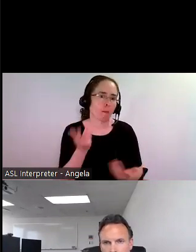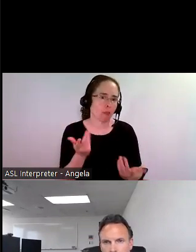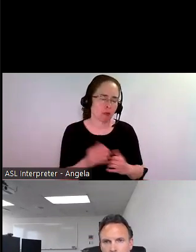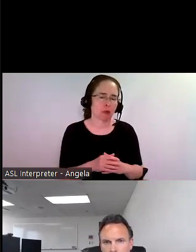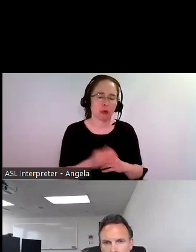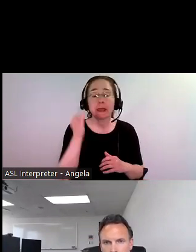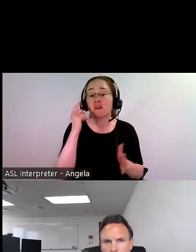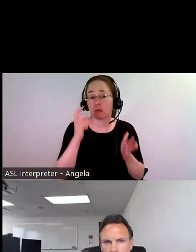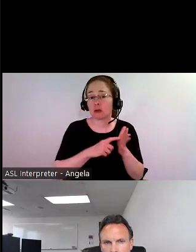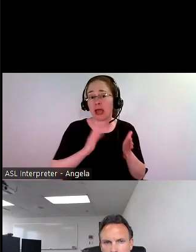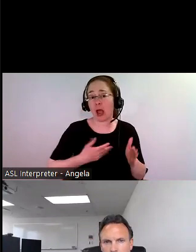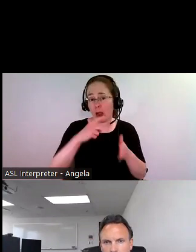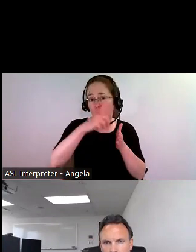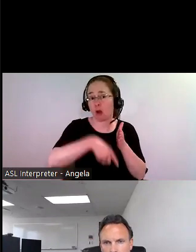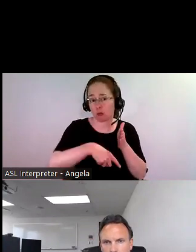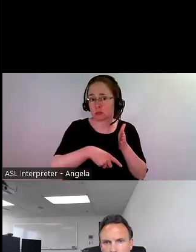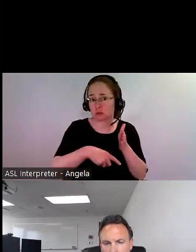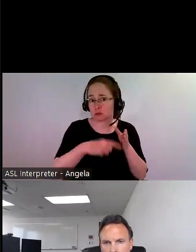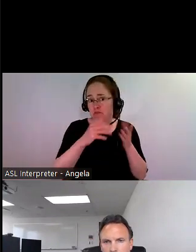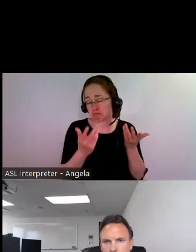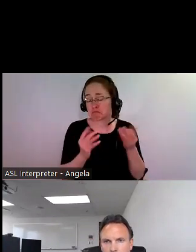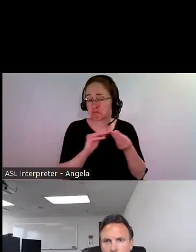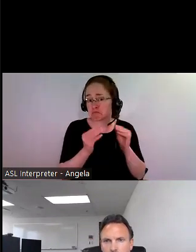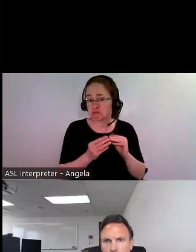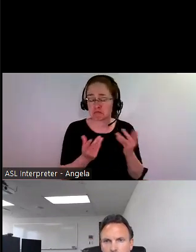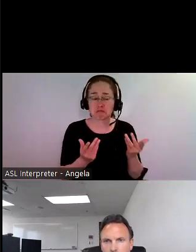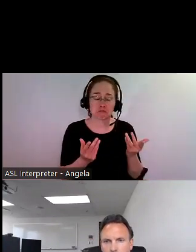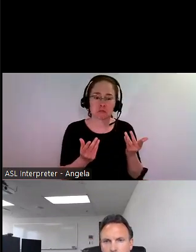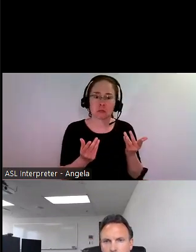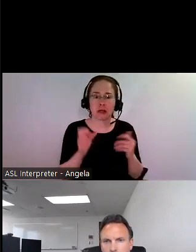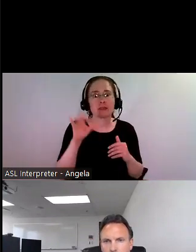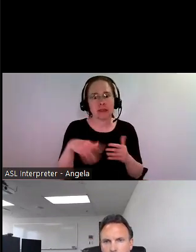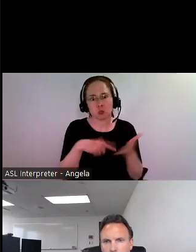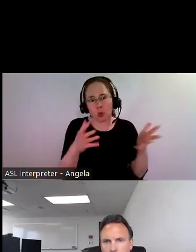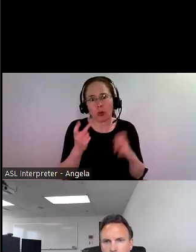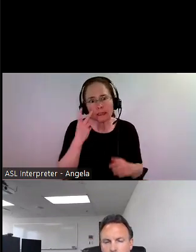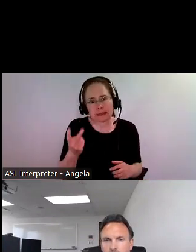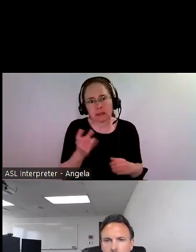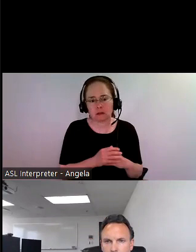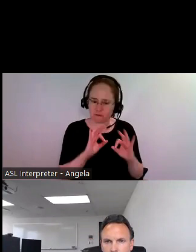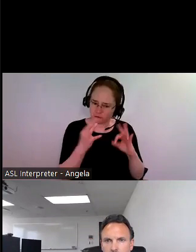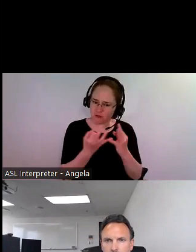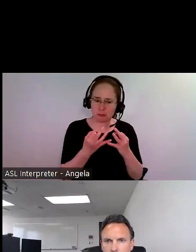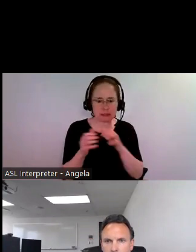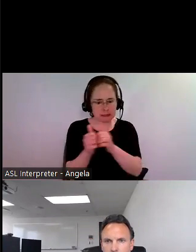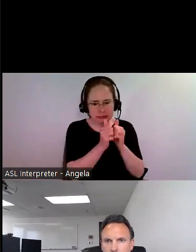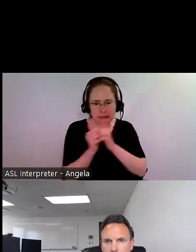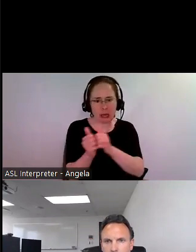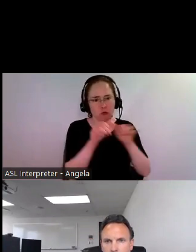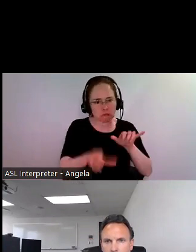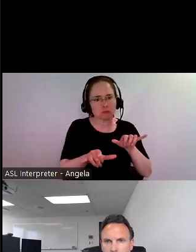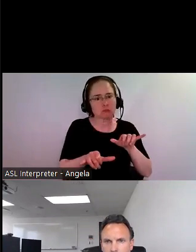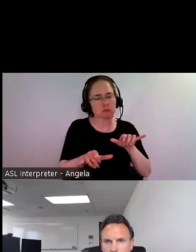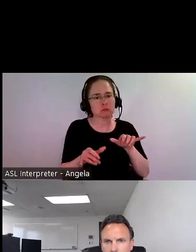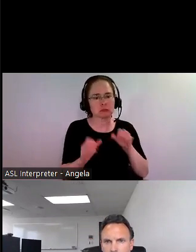our outcomes and what we're looking for, those are the type of outcomes that we're looking for, and families staying together and being able